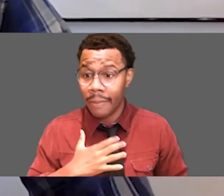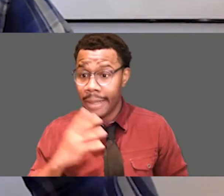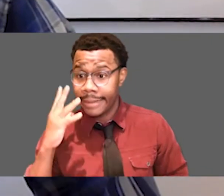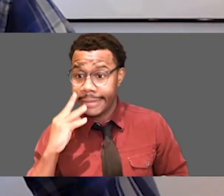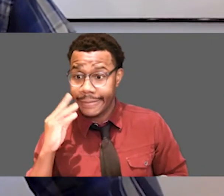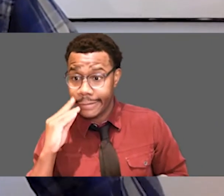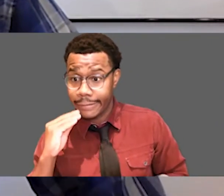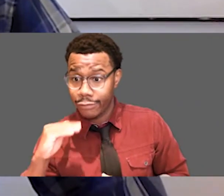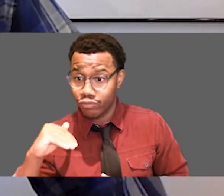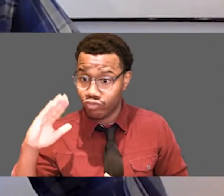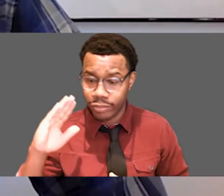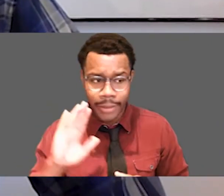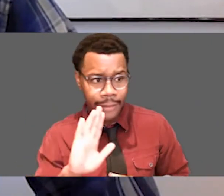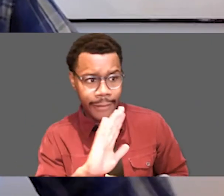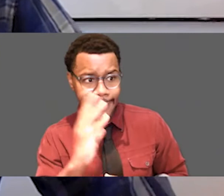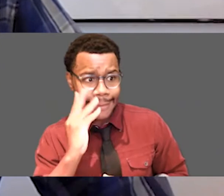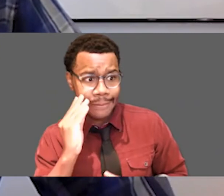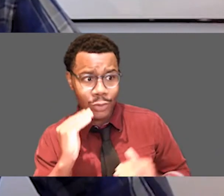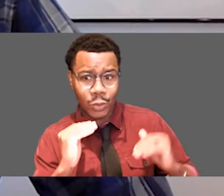own pale by comparison.